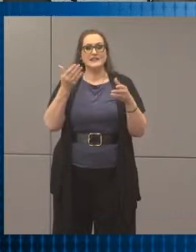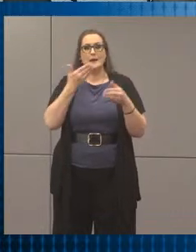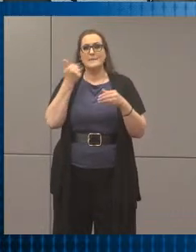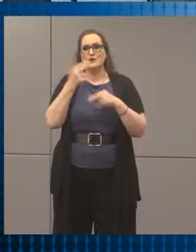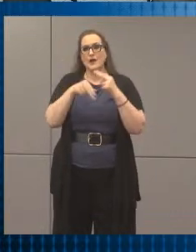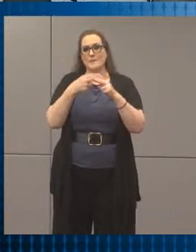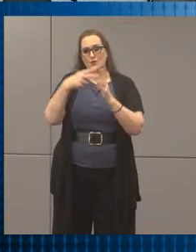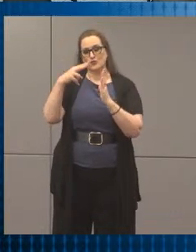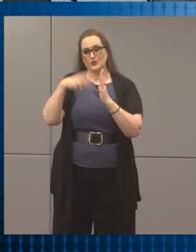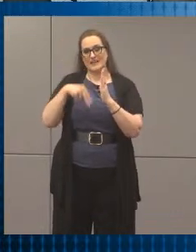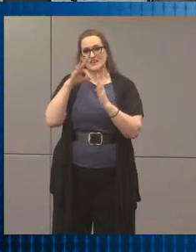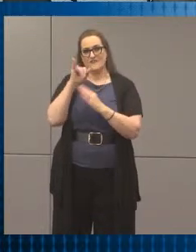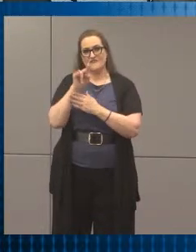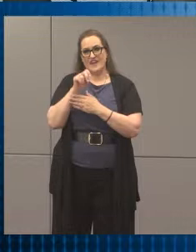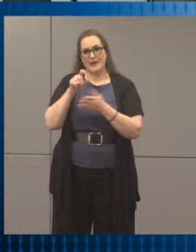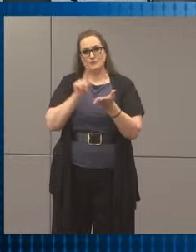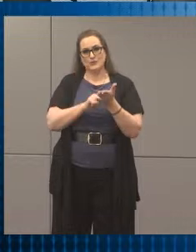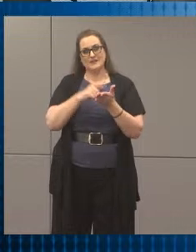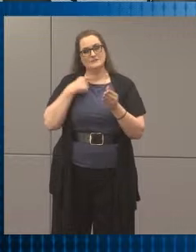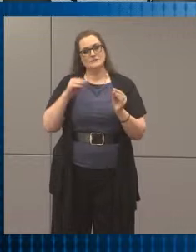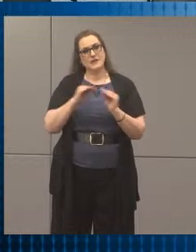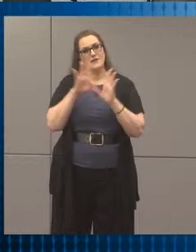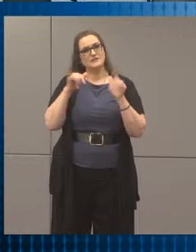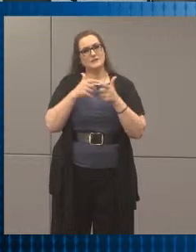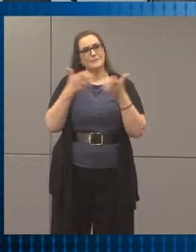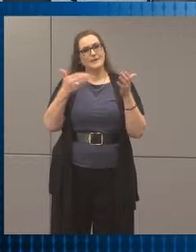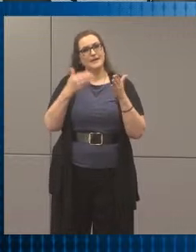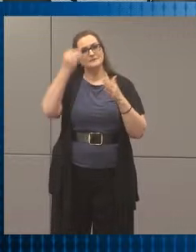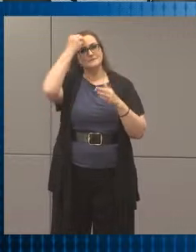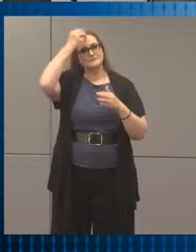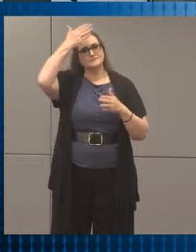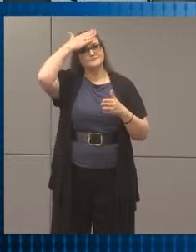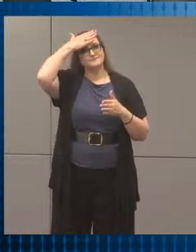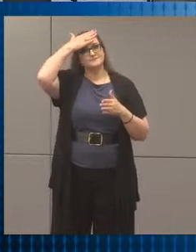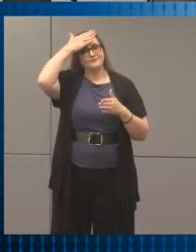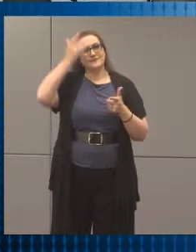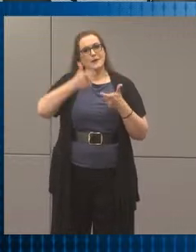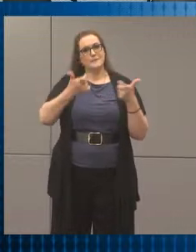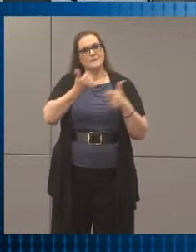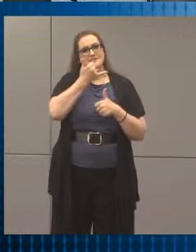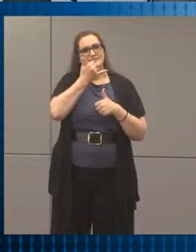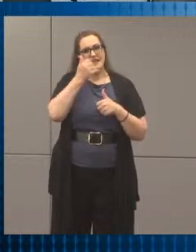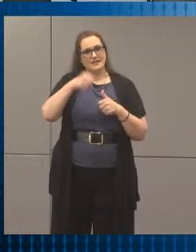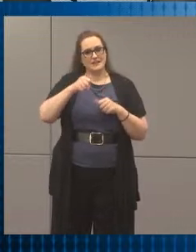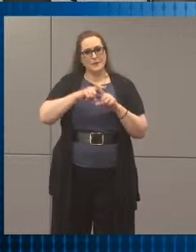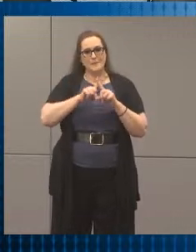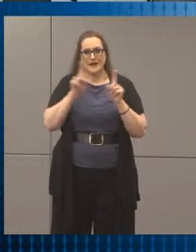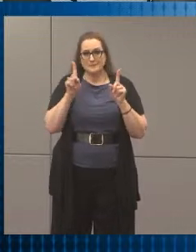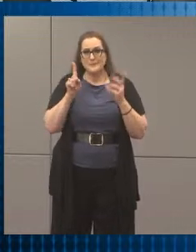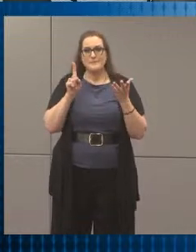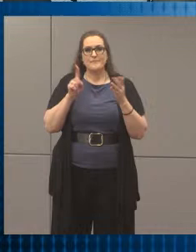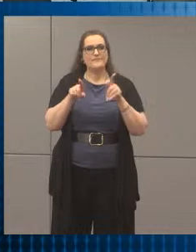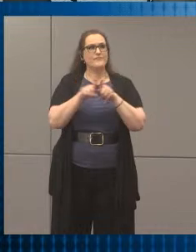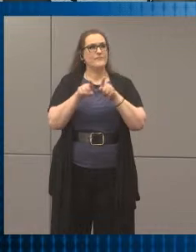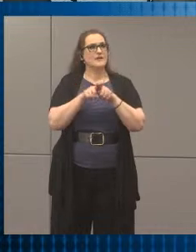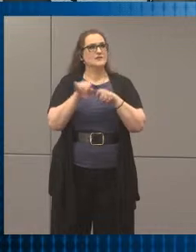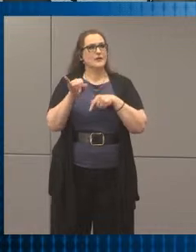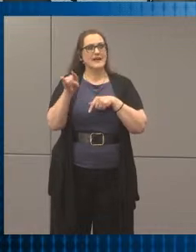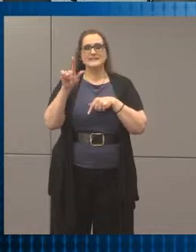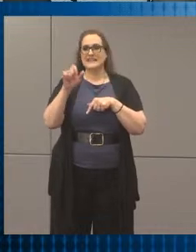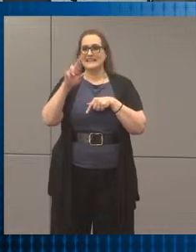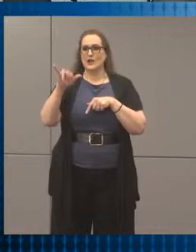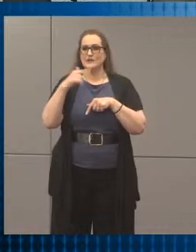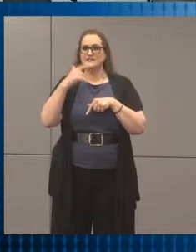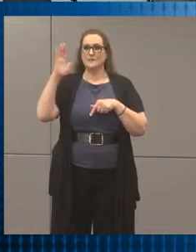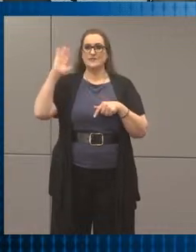fine print. Obviously, this is a big lesson learned, a big mistake, but also, as Larry had mentioned